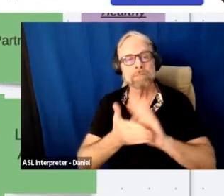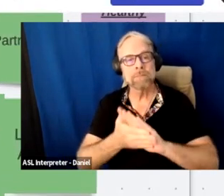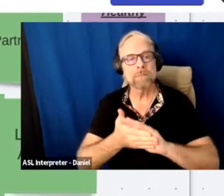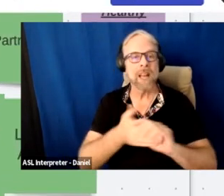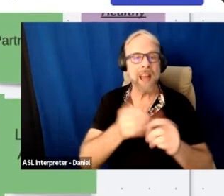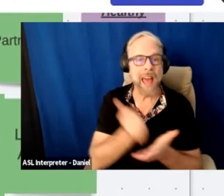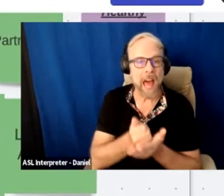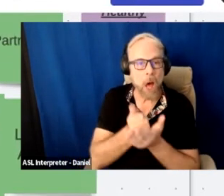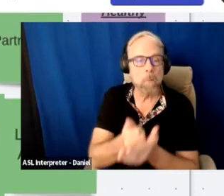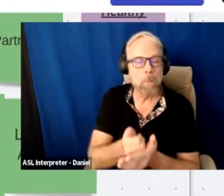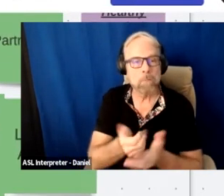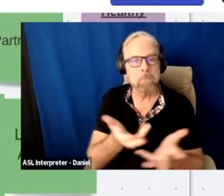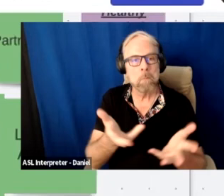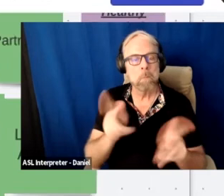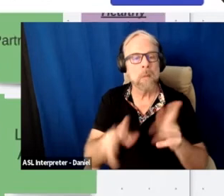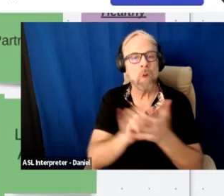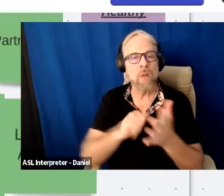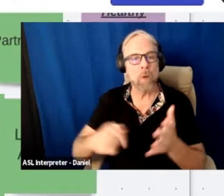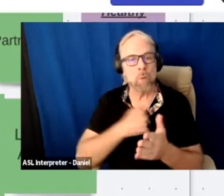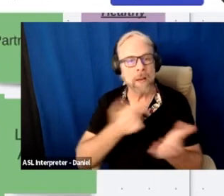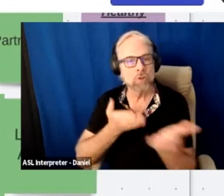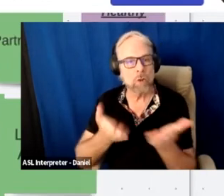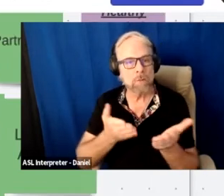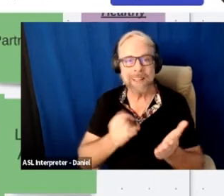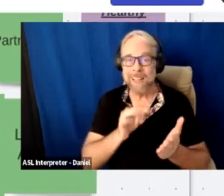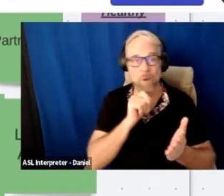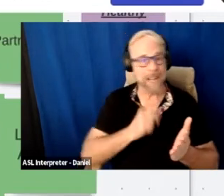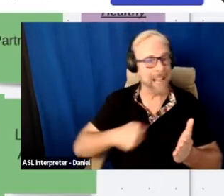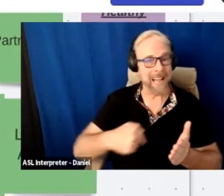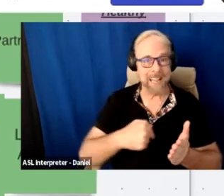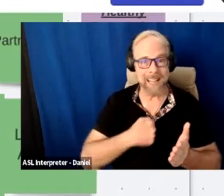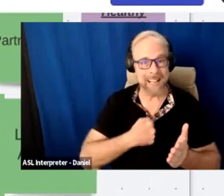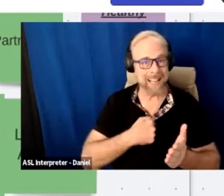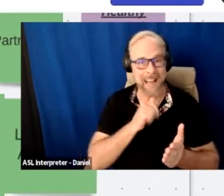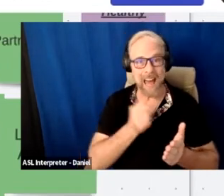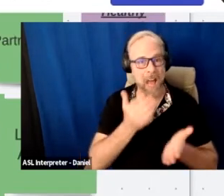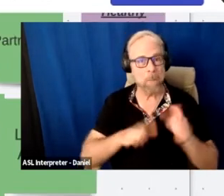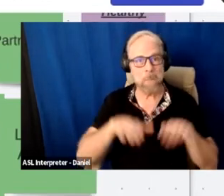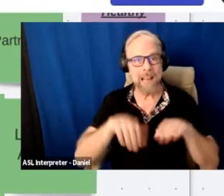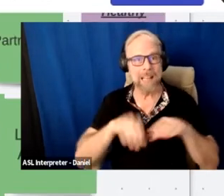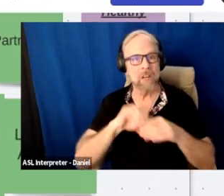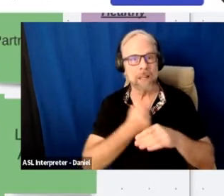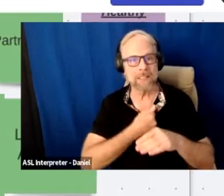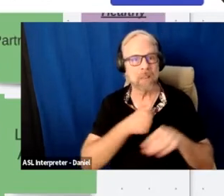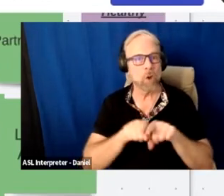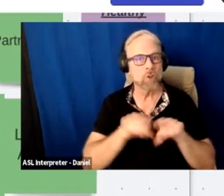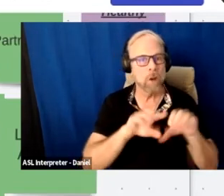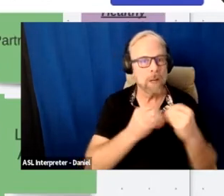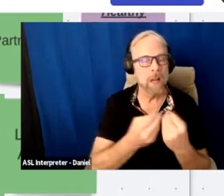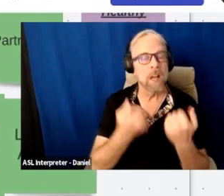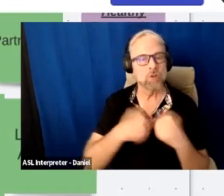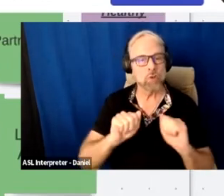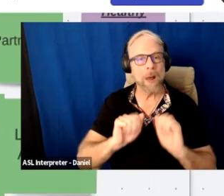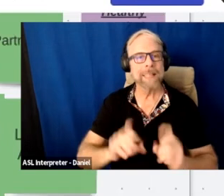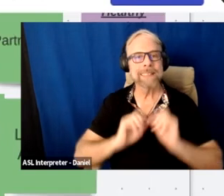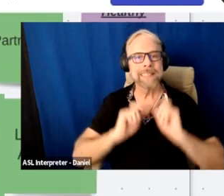serving. If we are not well balanced in ourselves and within our organizations, trying to deliver quality to people